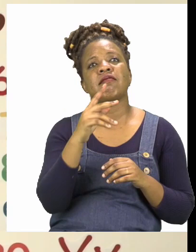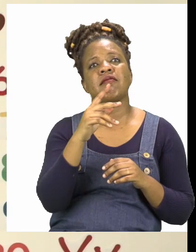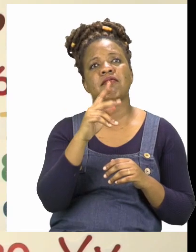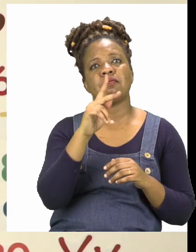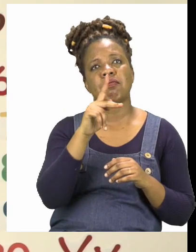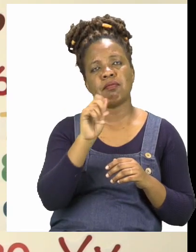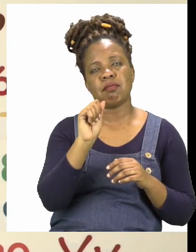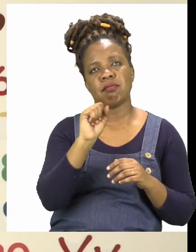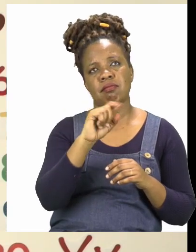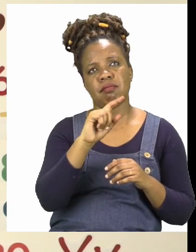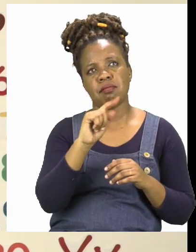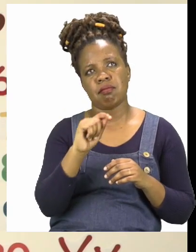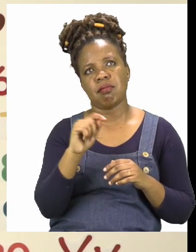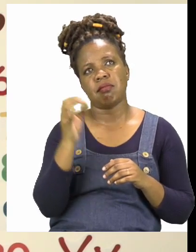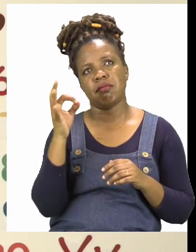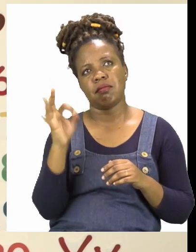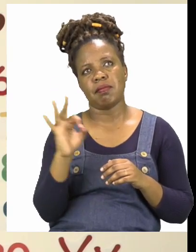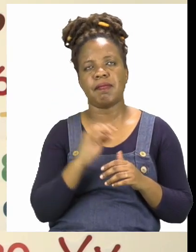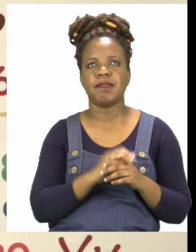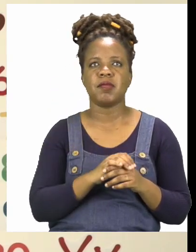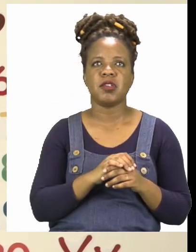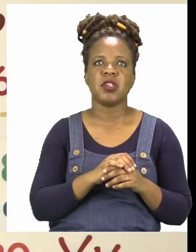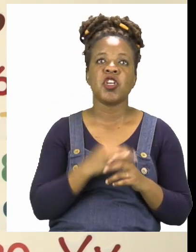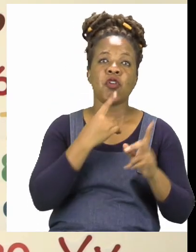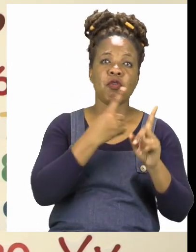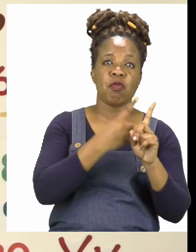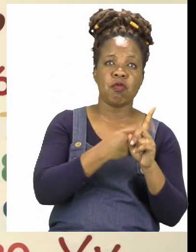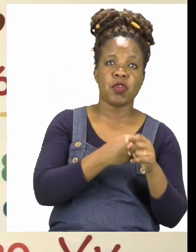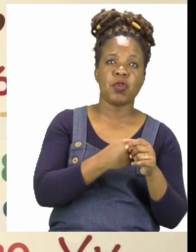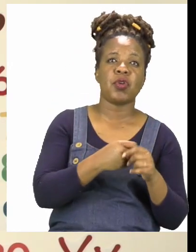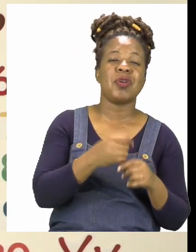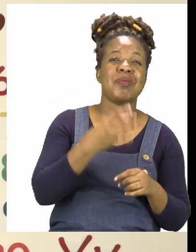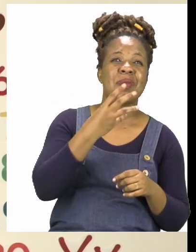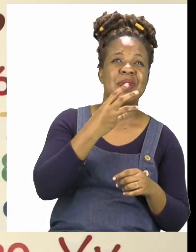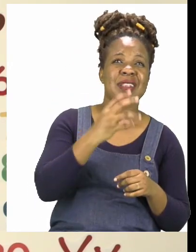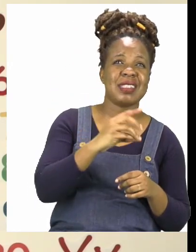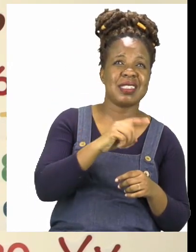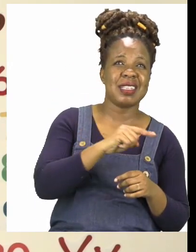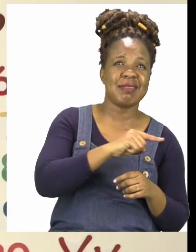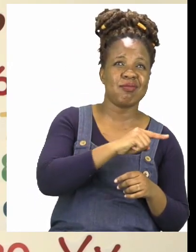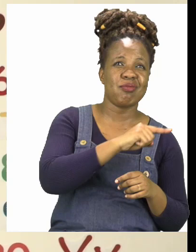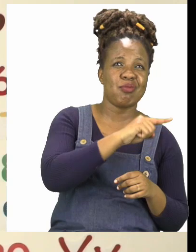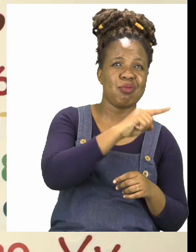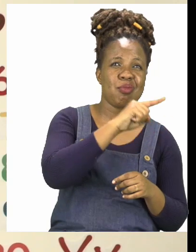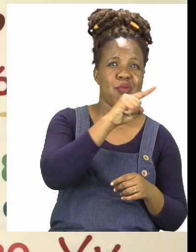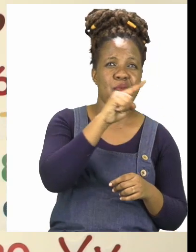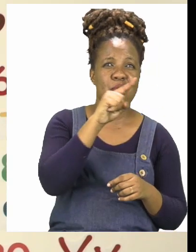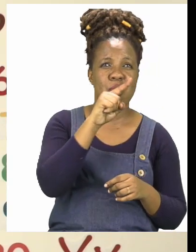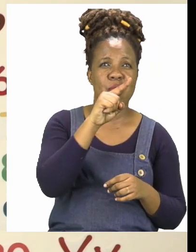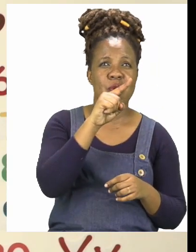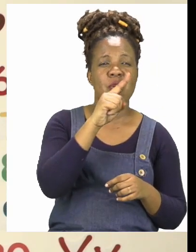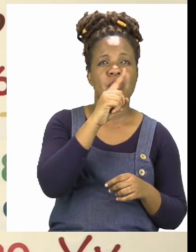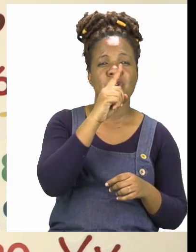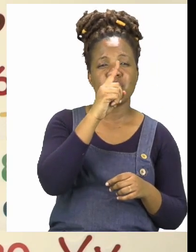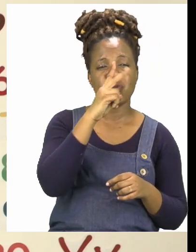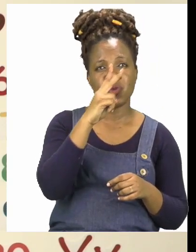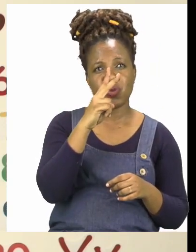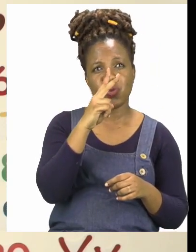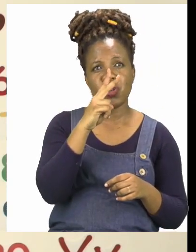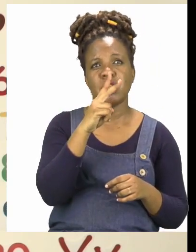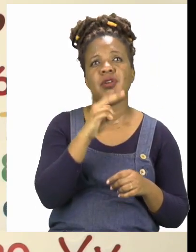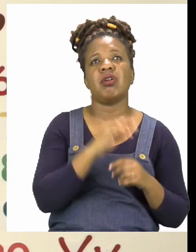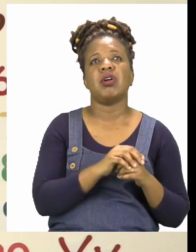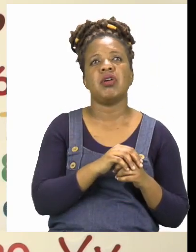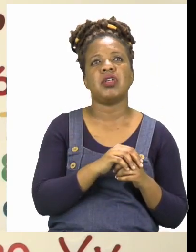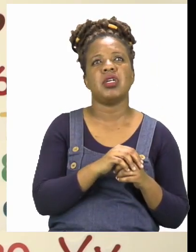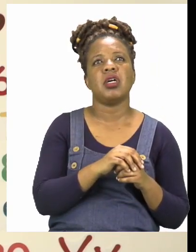12, the way we tell time changes. Instead of saying past, we now say 2.